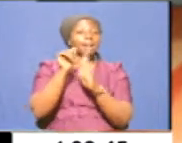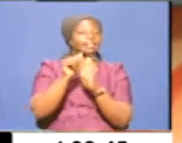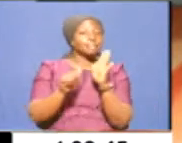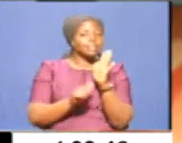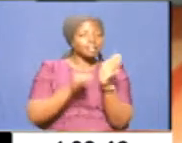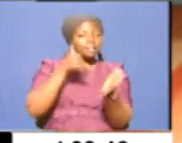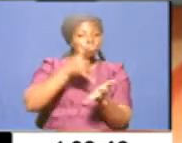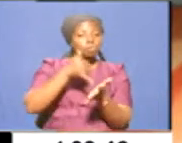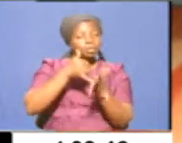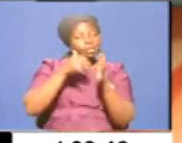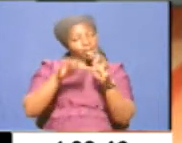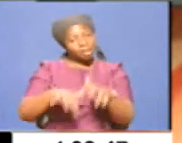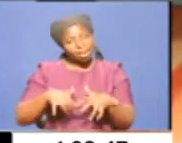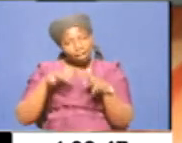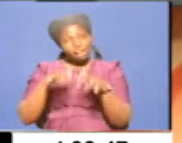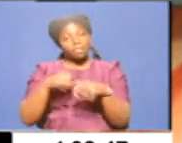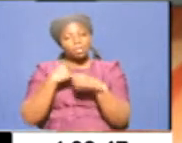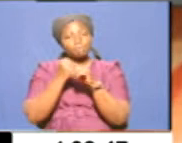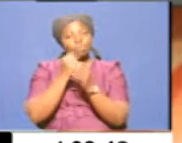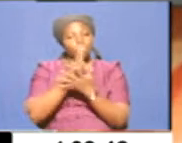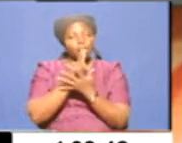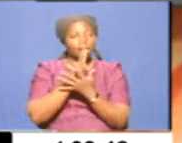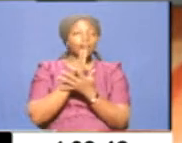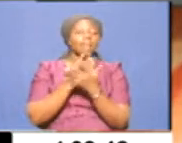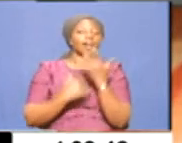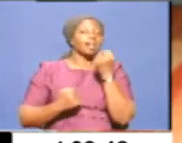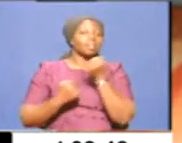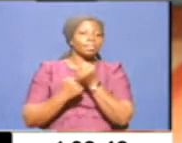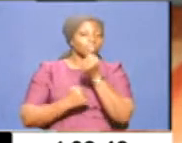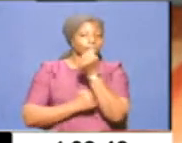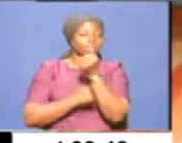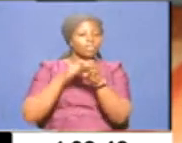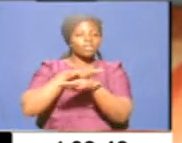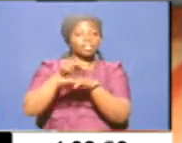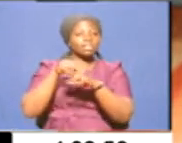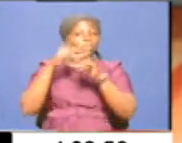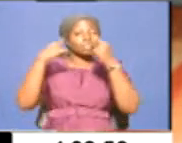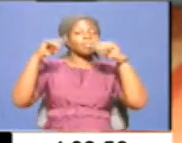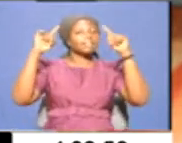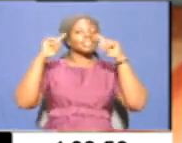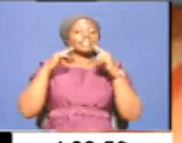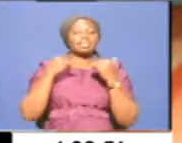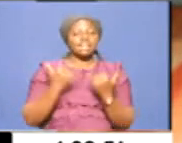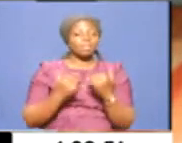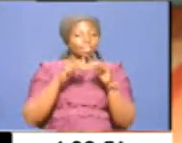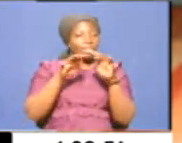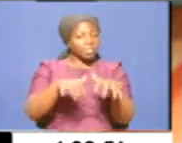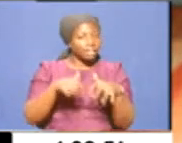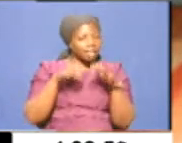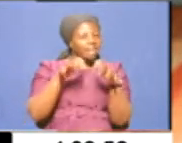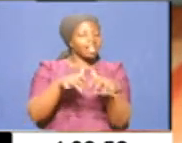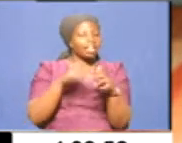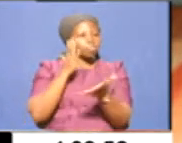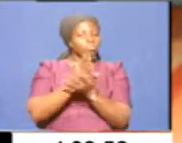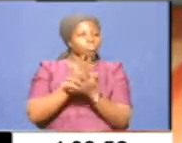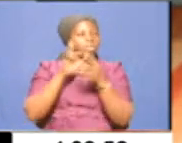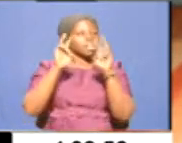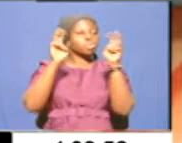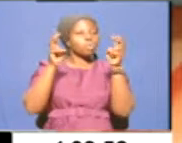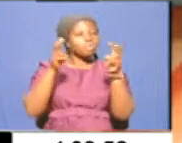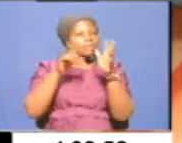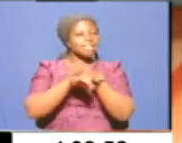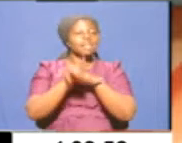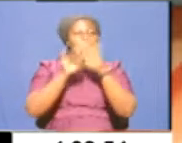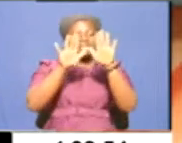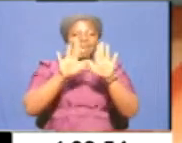that the backbone of the nation is prospering. Well, it looks like agriculture is quite a topic in the campaign trails, because